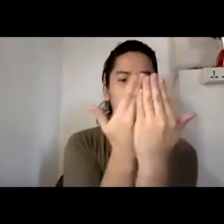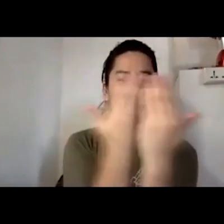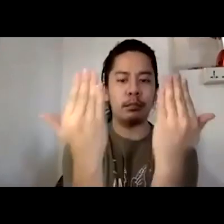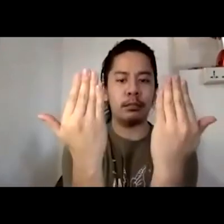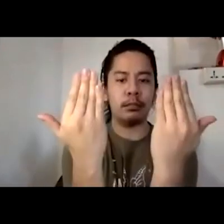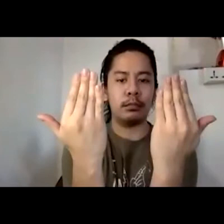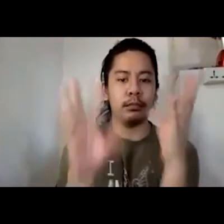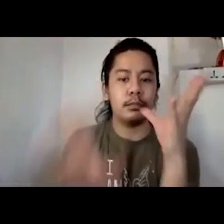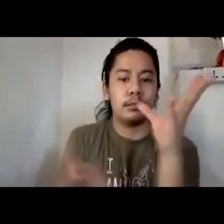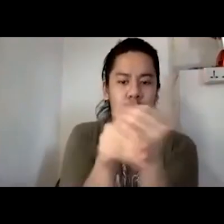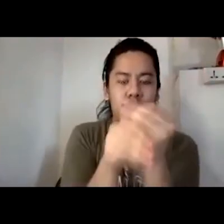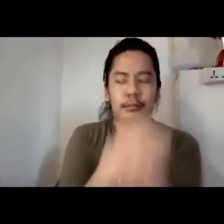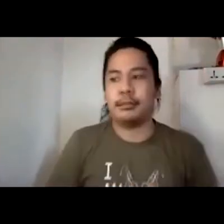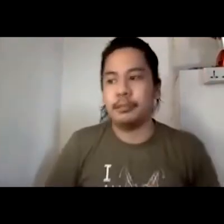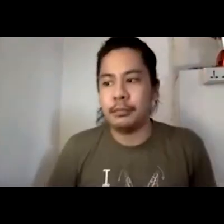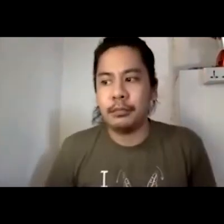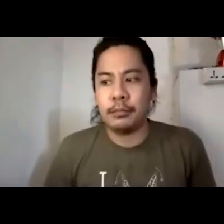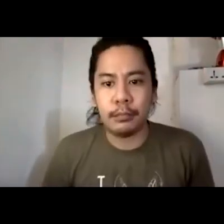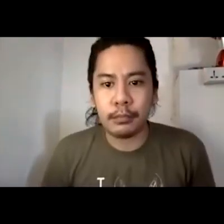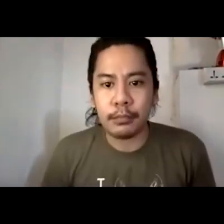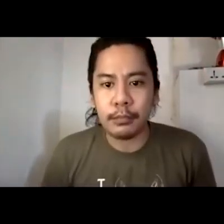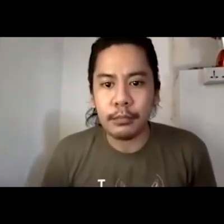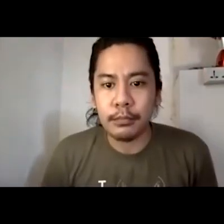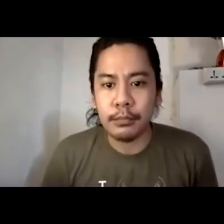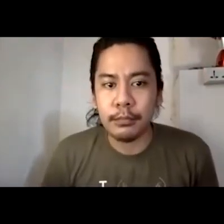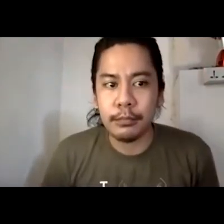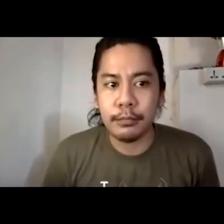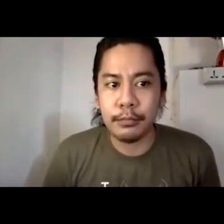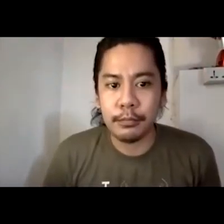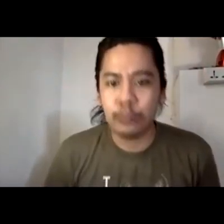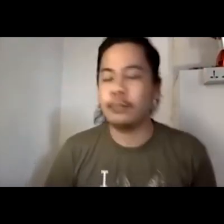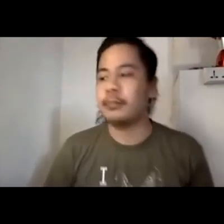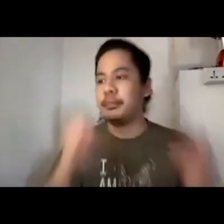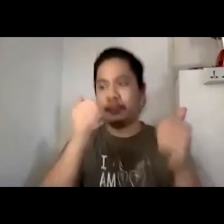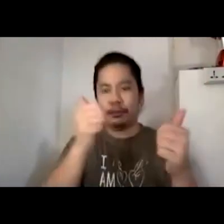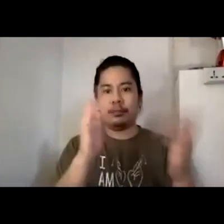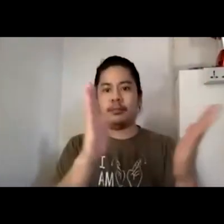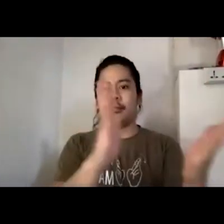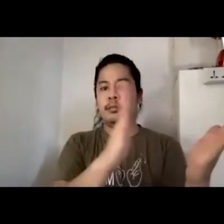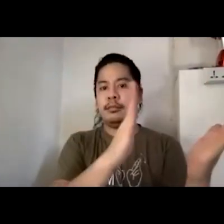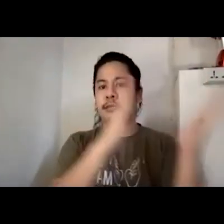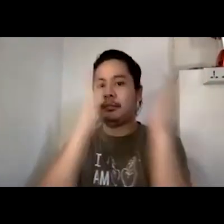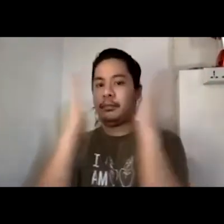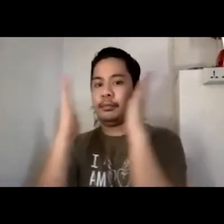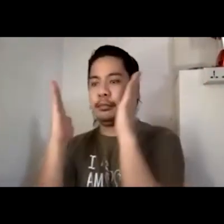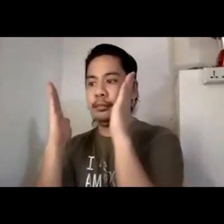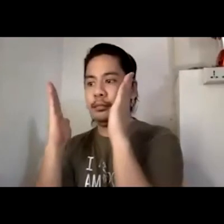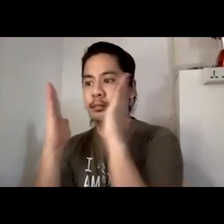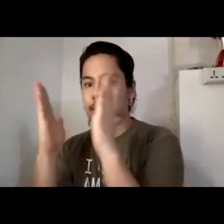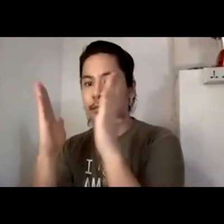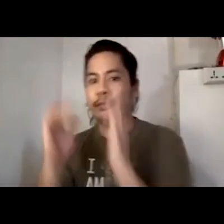But we'll add this a little bit later because we just Okay. discussed it. So we'll add that.